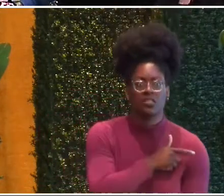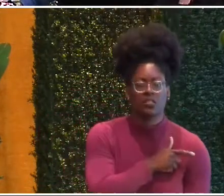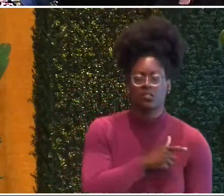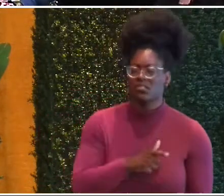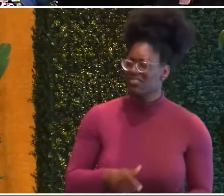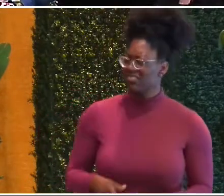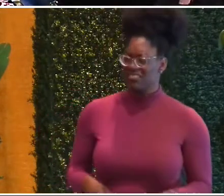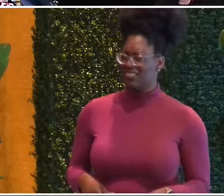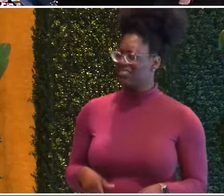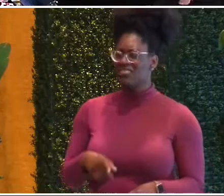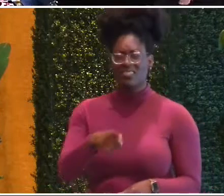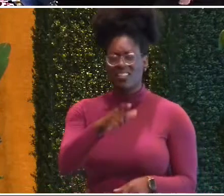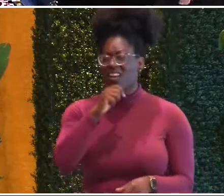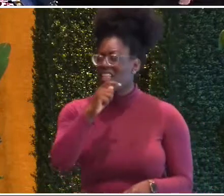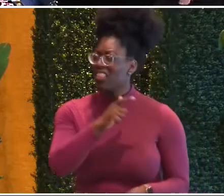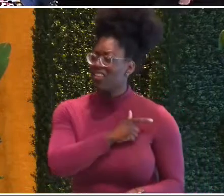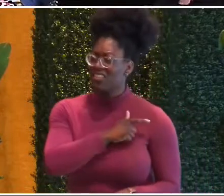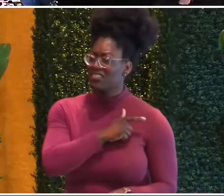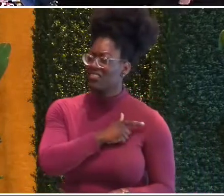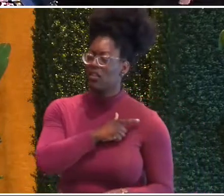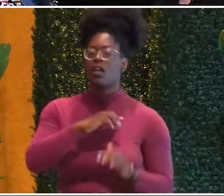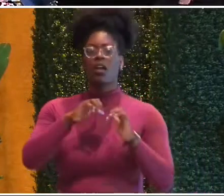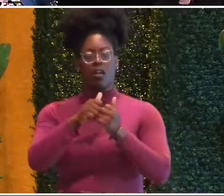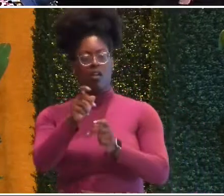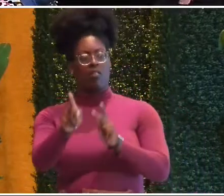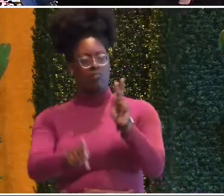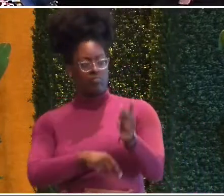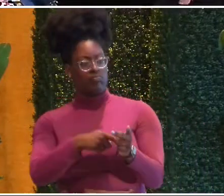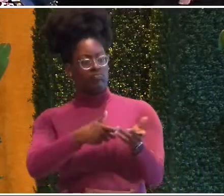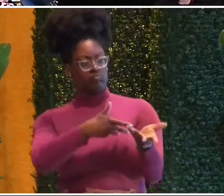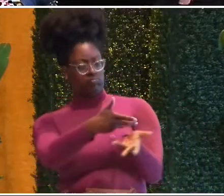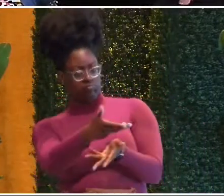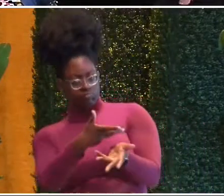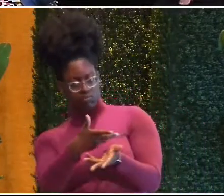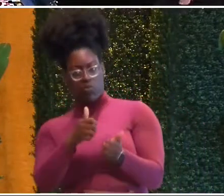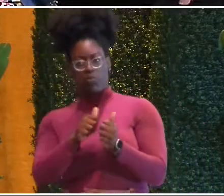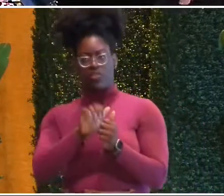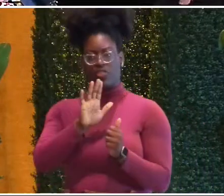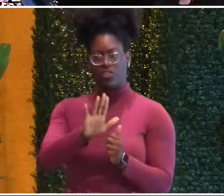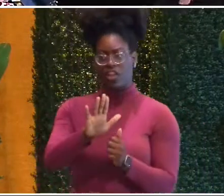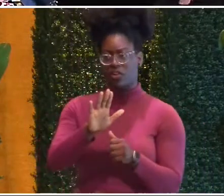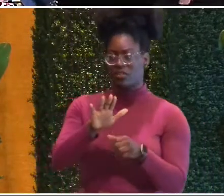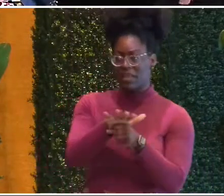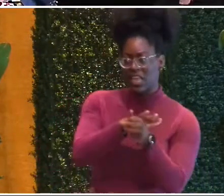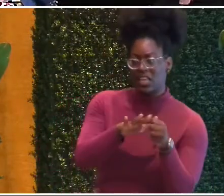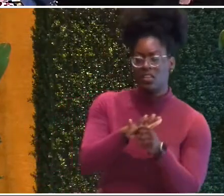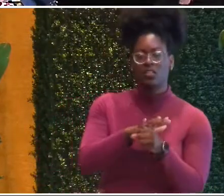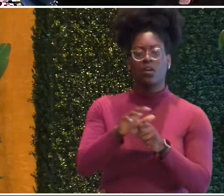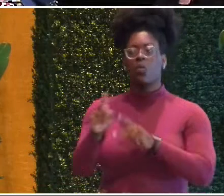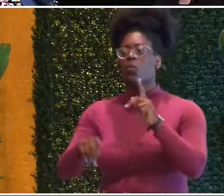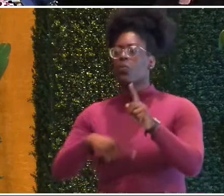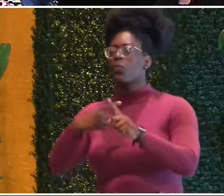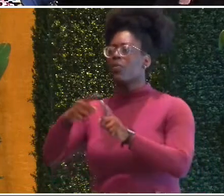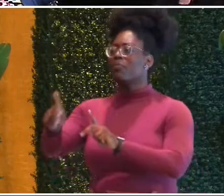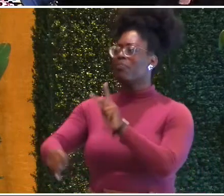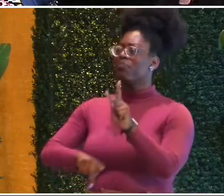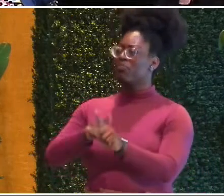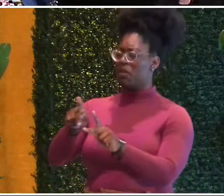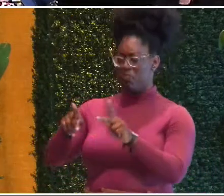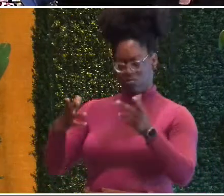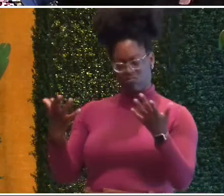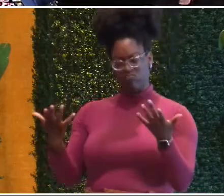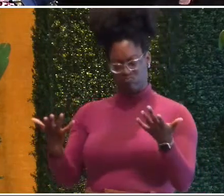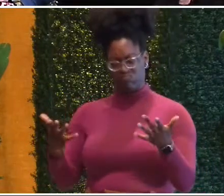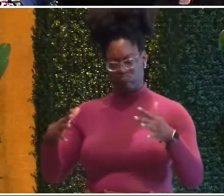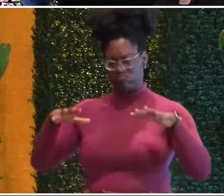other people and how they interact with their space and take rest and respite and take the time to be kind to themselves is